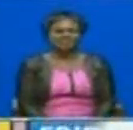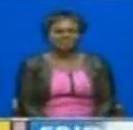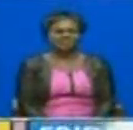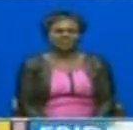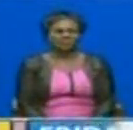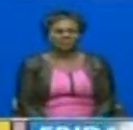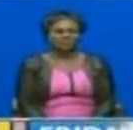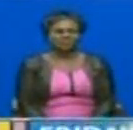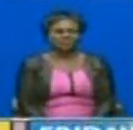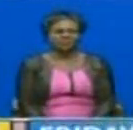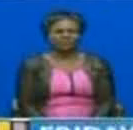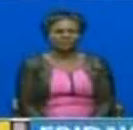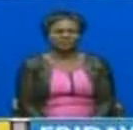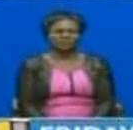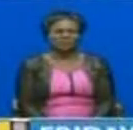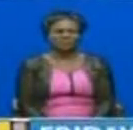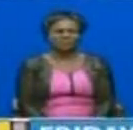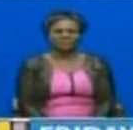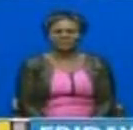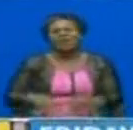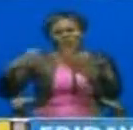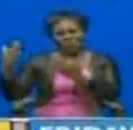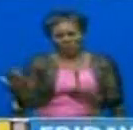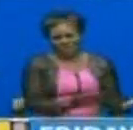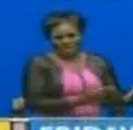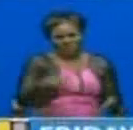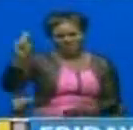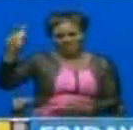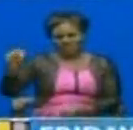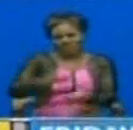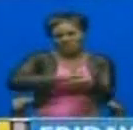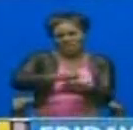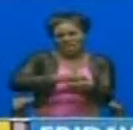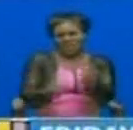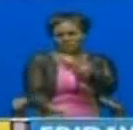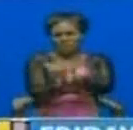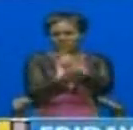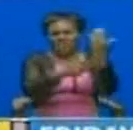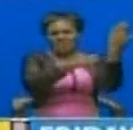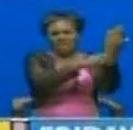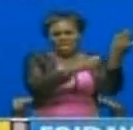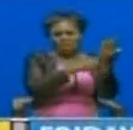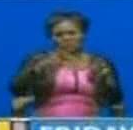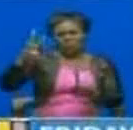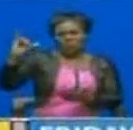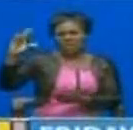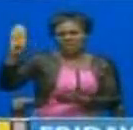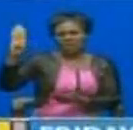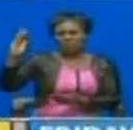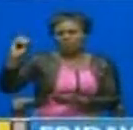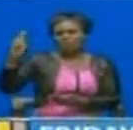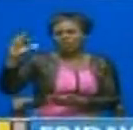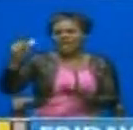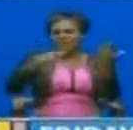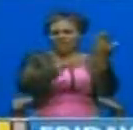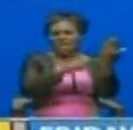English. Ile iko kwa auto kile. Lakini okay. Welcome to KTN Friday briefing. My name is Will Broda Sirandula. And